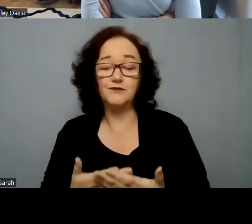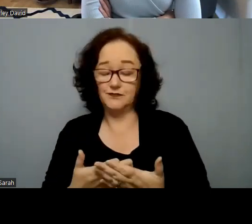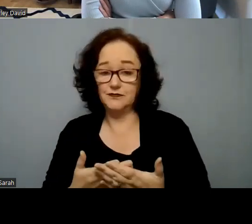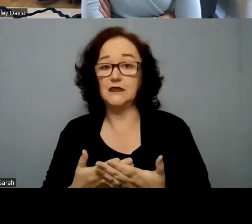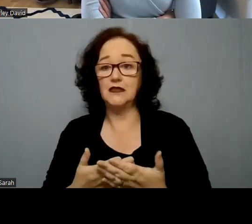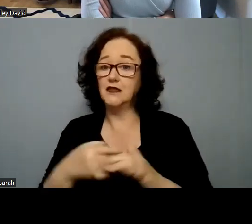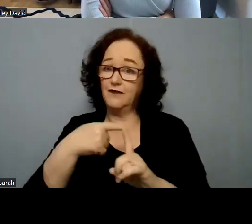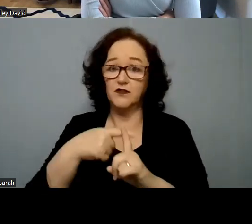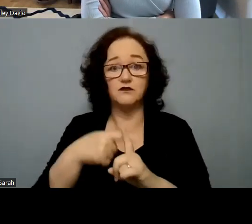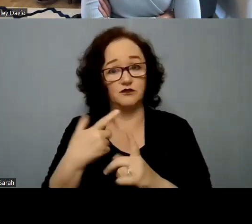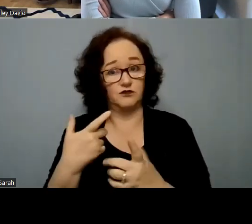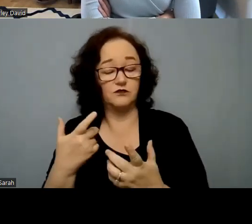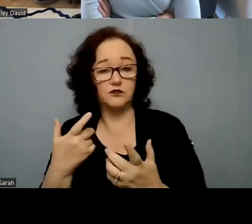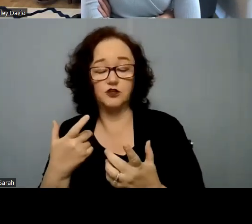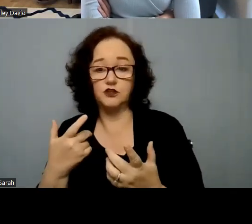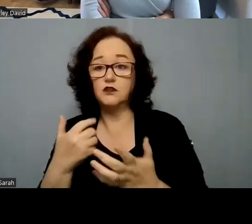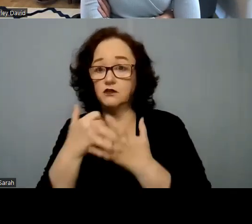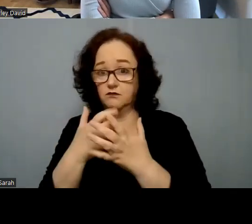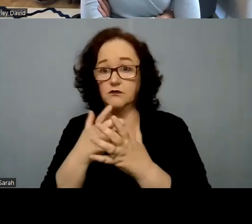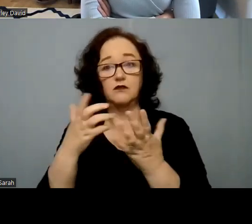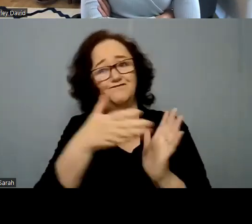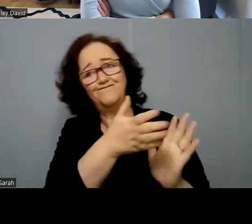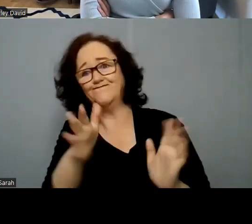these types of crisis response across the country.